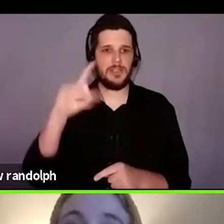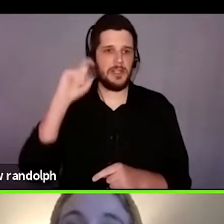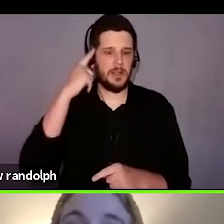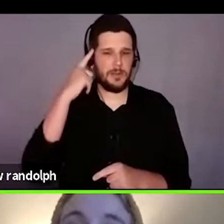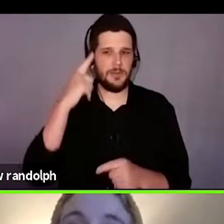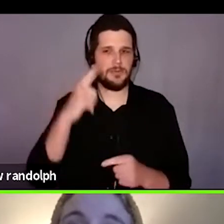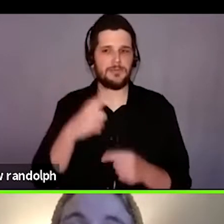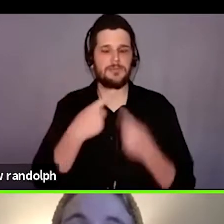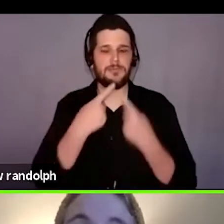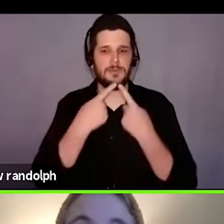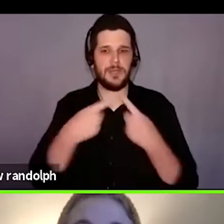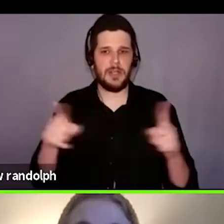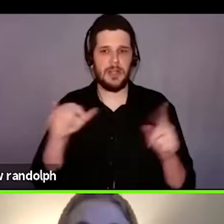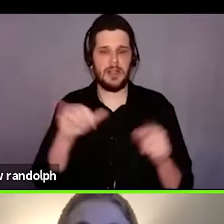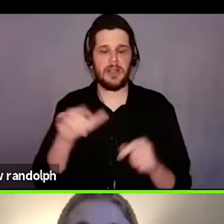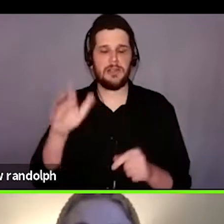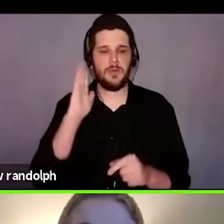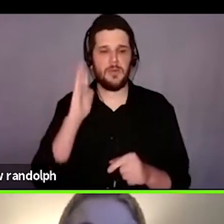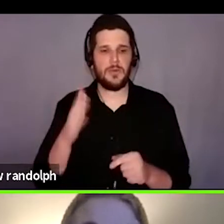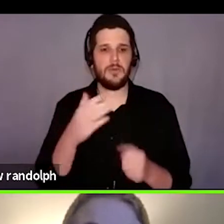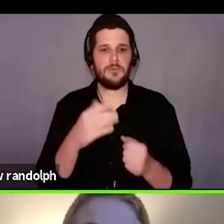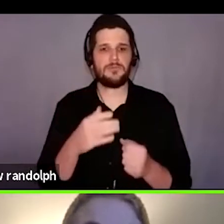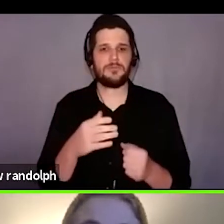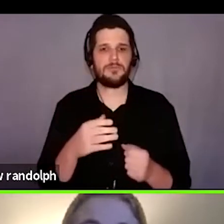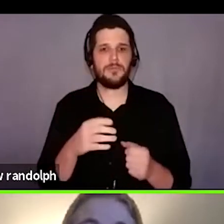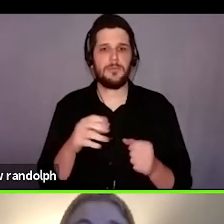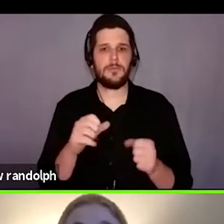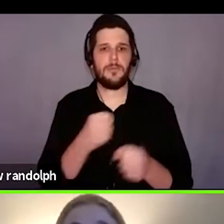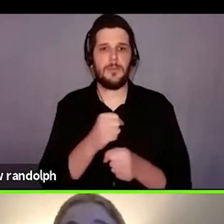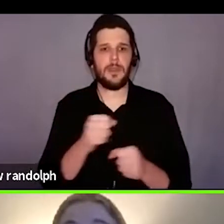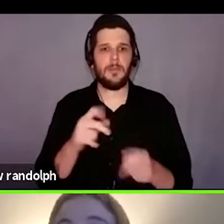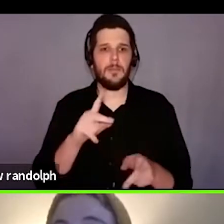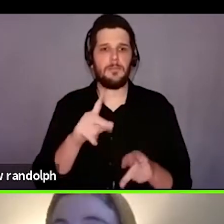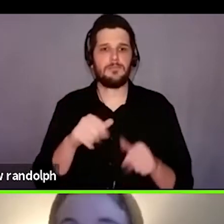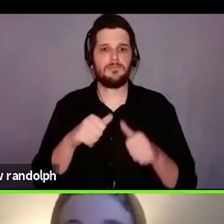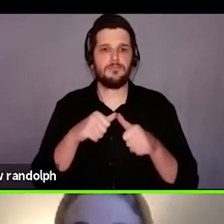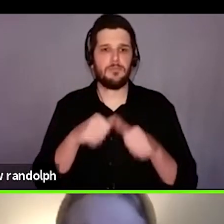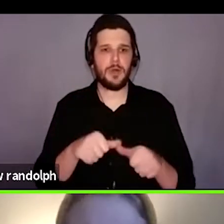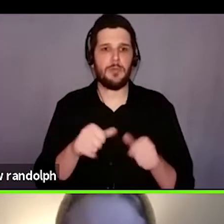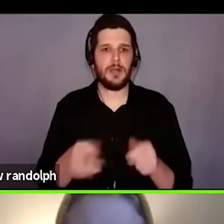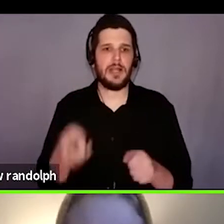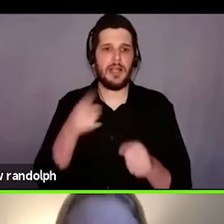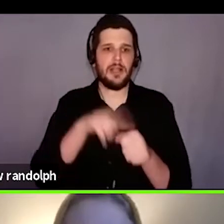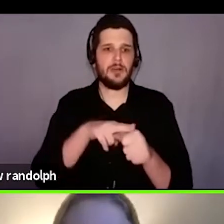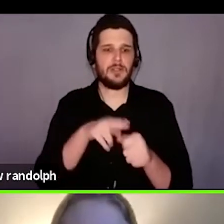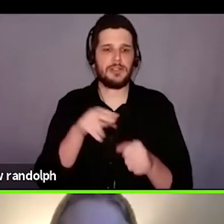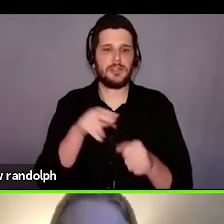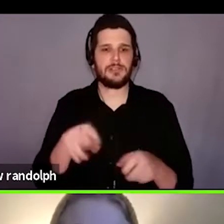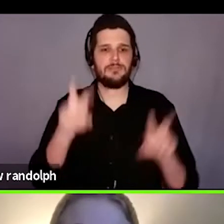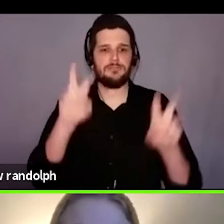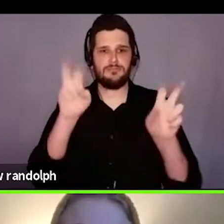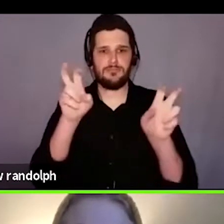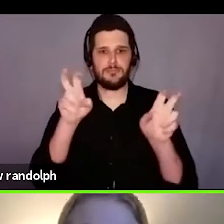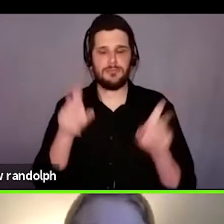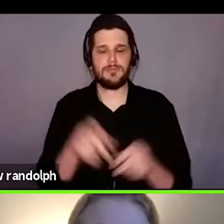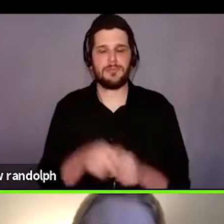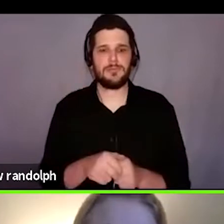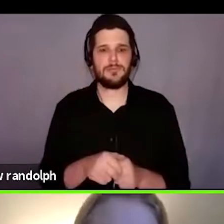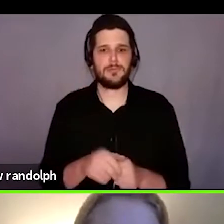made an announcement that they would be making a permanent increase in quotations of